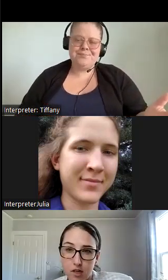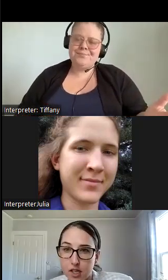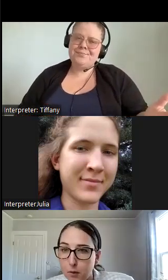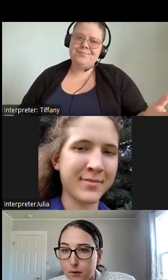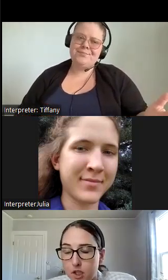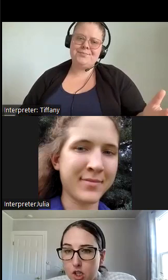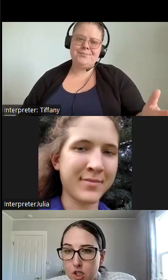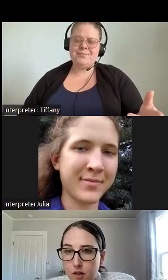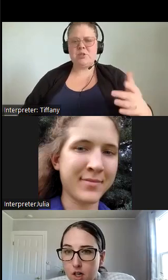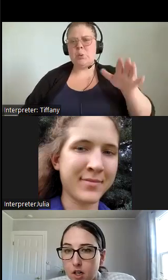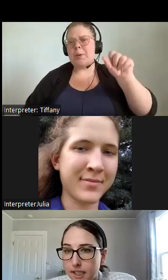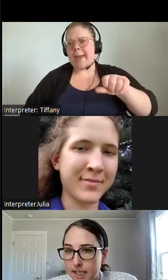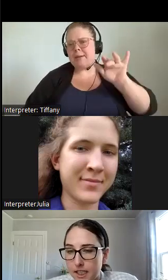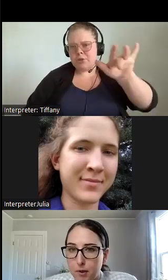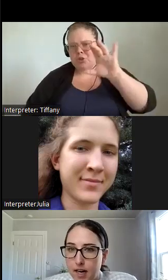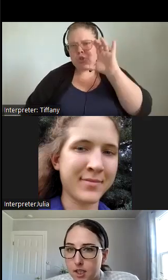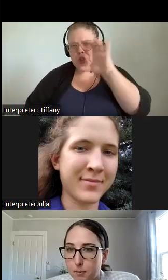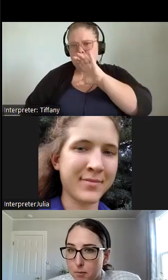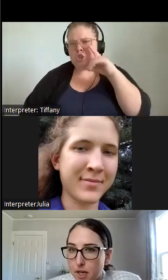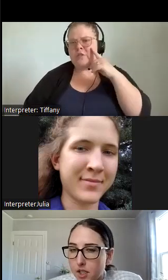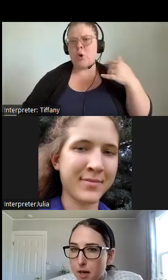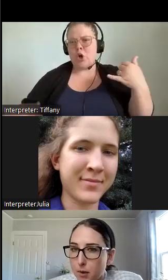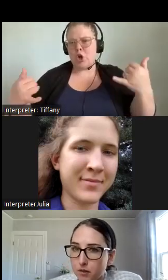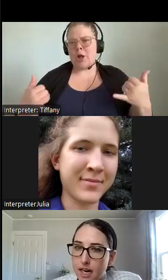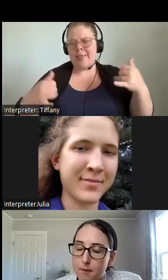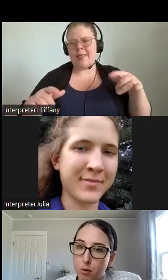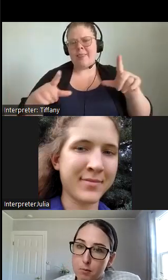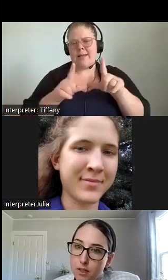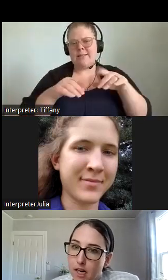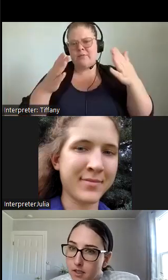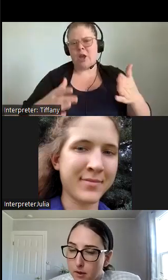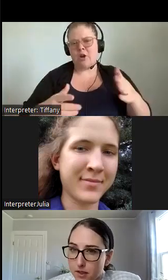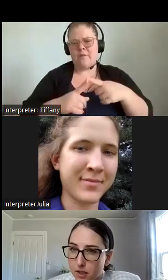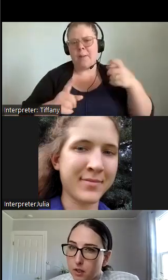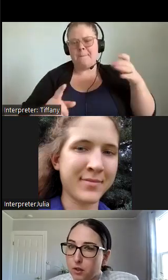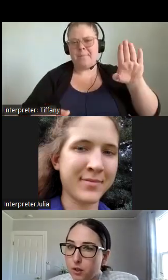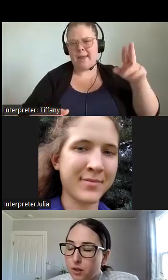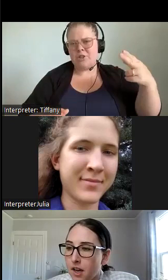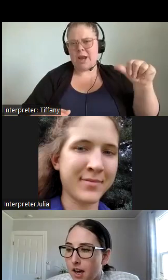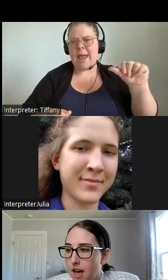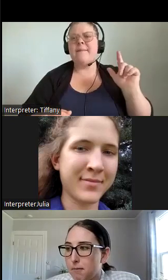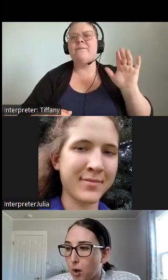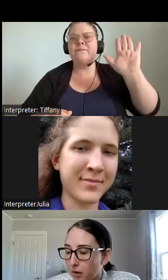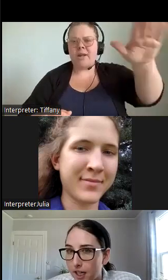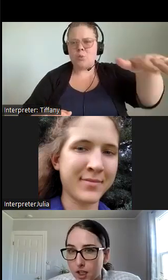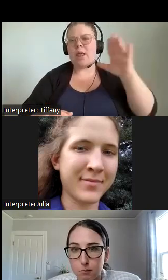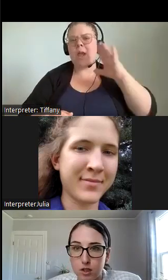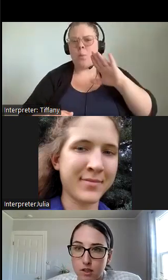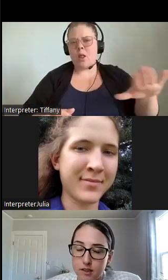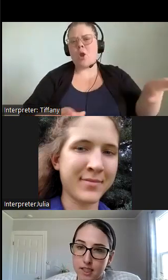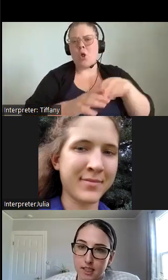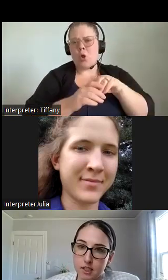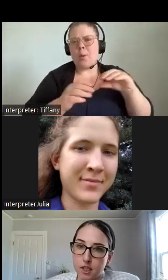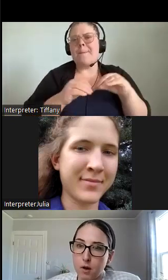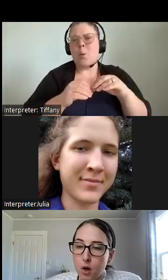search function where you can search for currently licensed providers by the BHA, but over time that will be built out to include more providers and